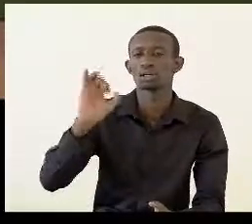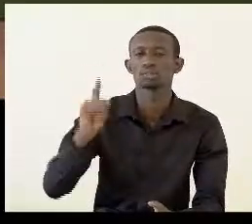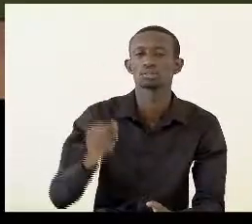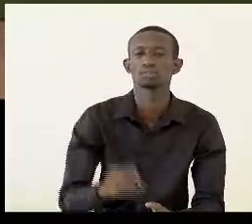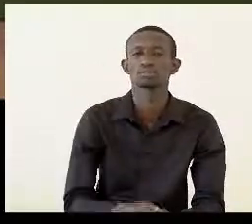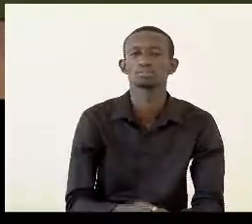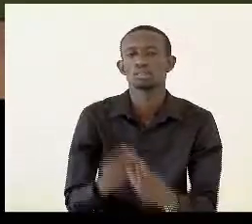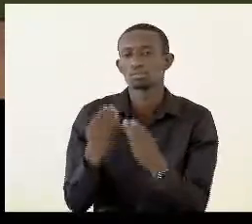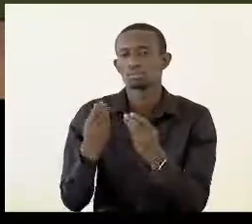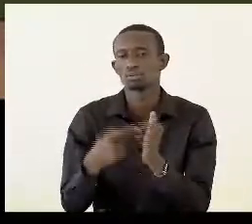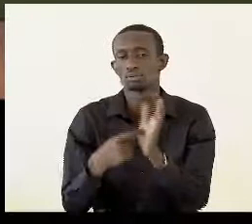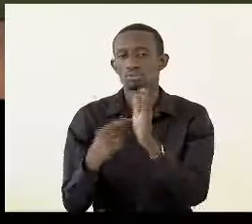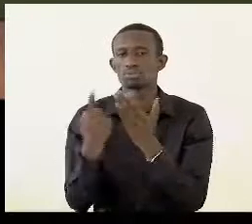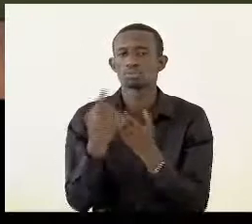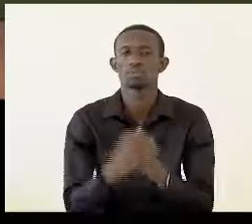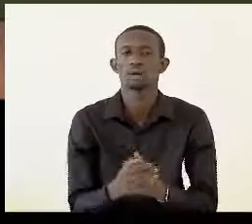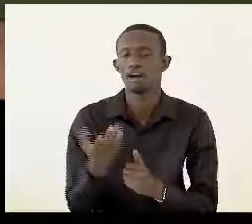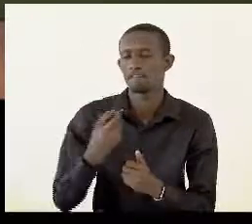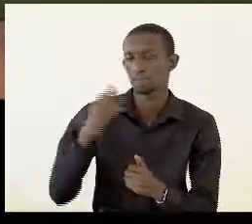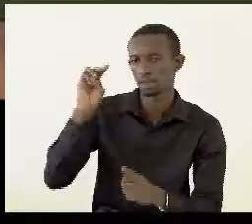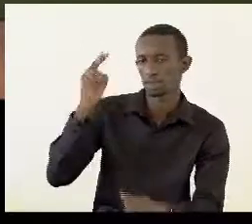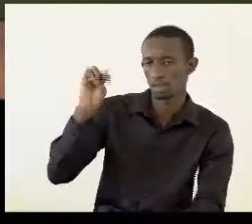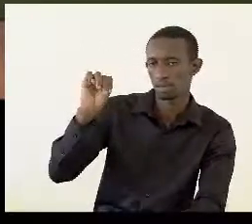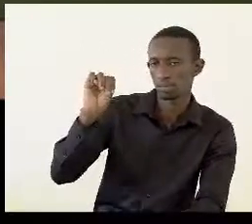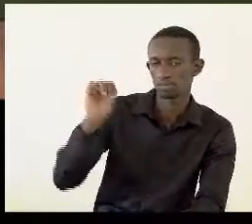single displacement reaction, here we have M